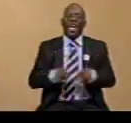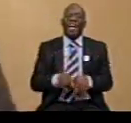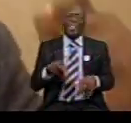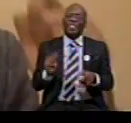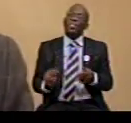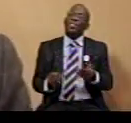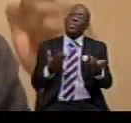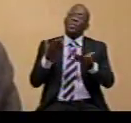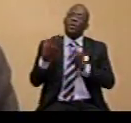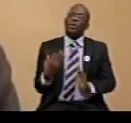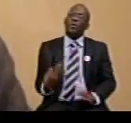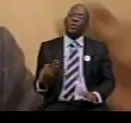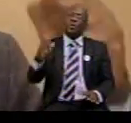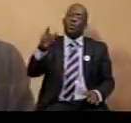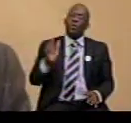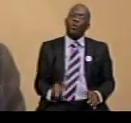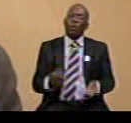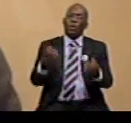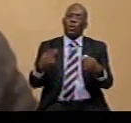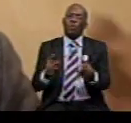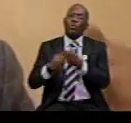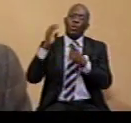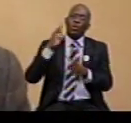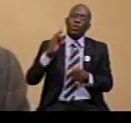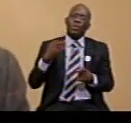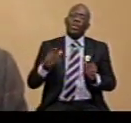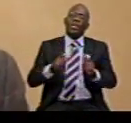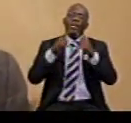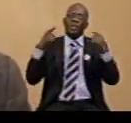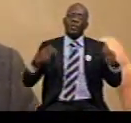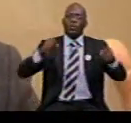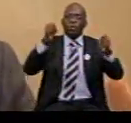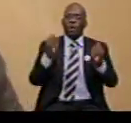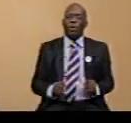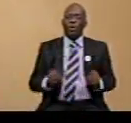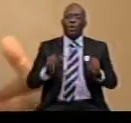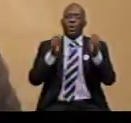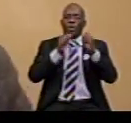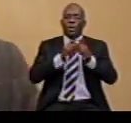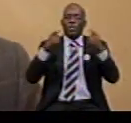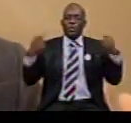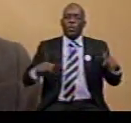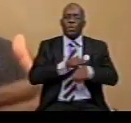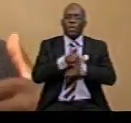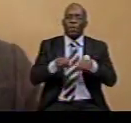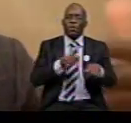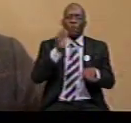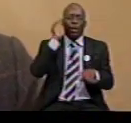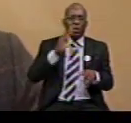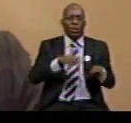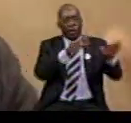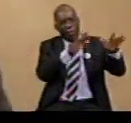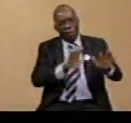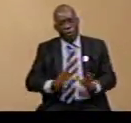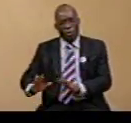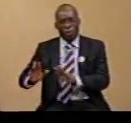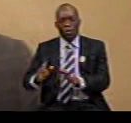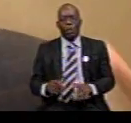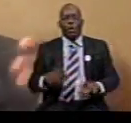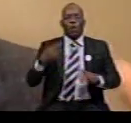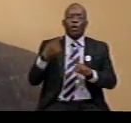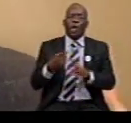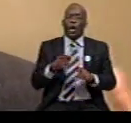heaven, great unction, great power, great anointing will flow, and indeed there will be avalanche of